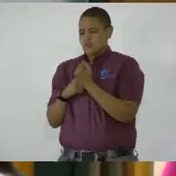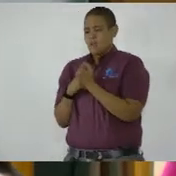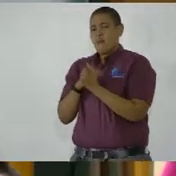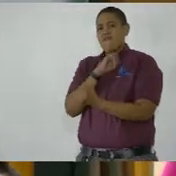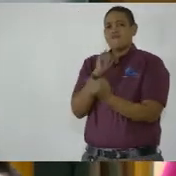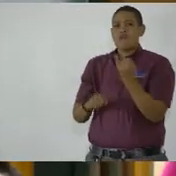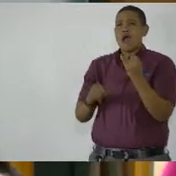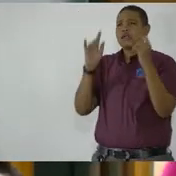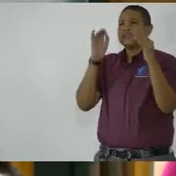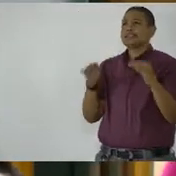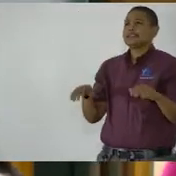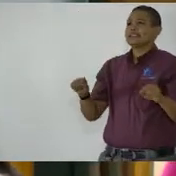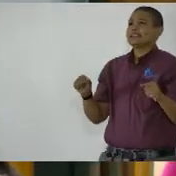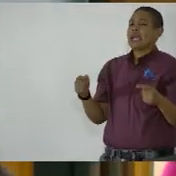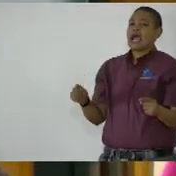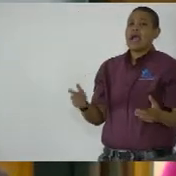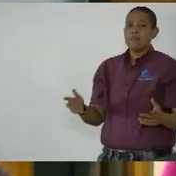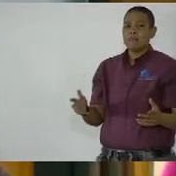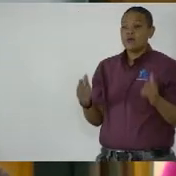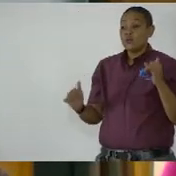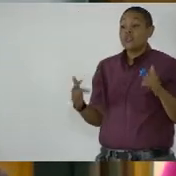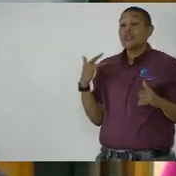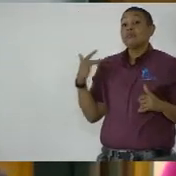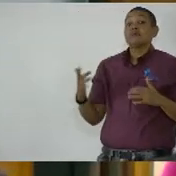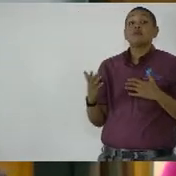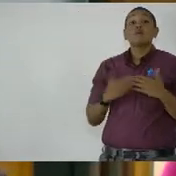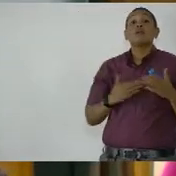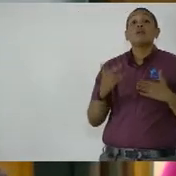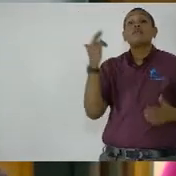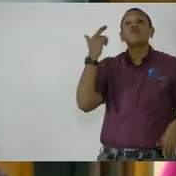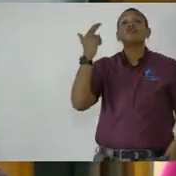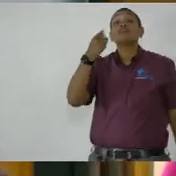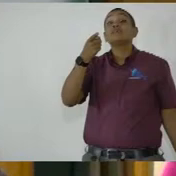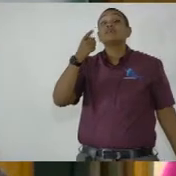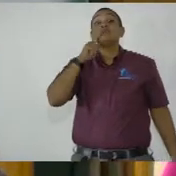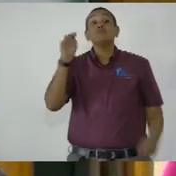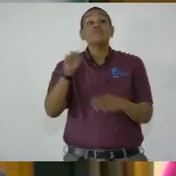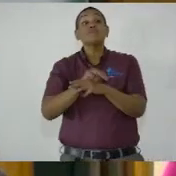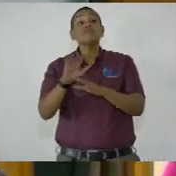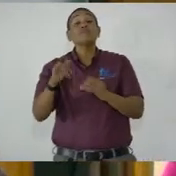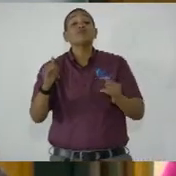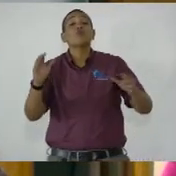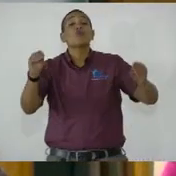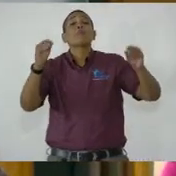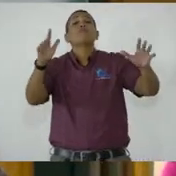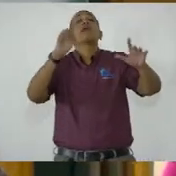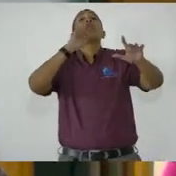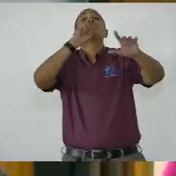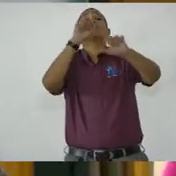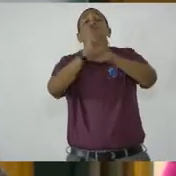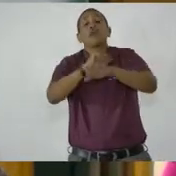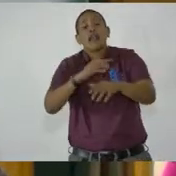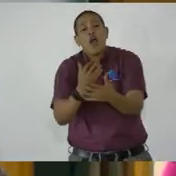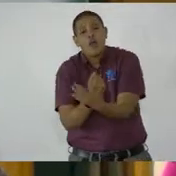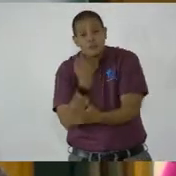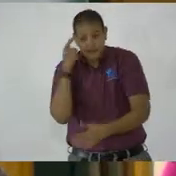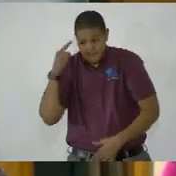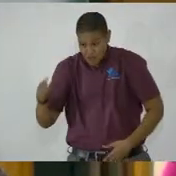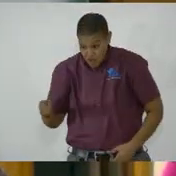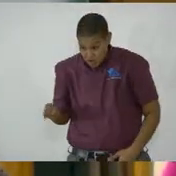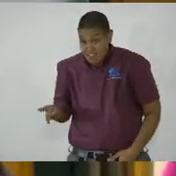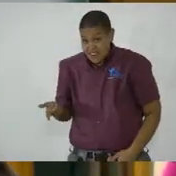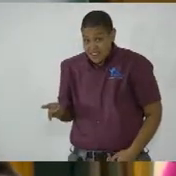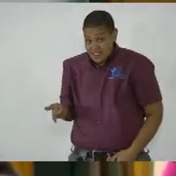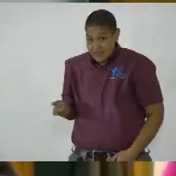sentence, Madam Speaker, which is one of the reasons why the minister has now provided the opportunity for the prosecution to